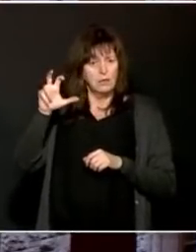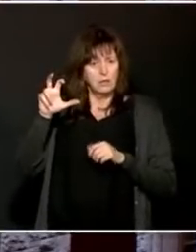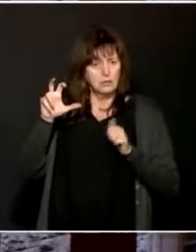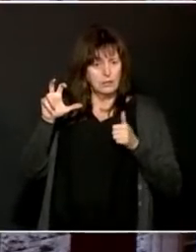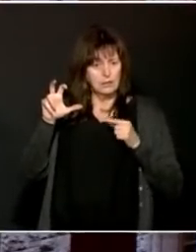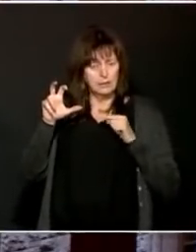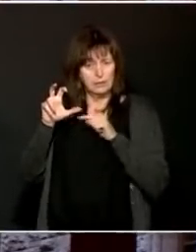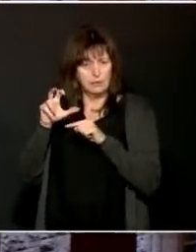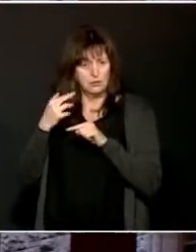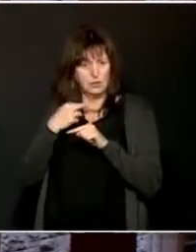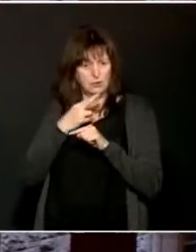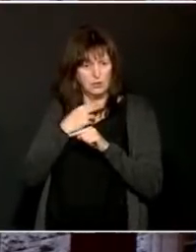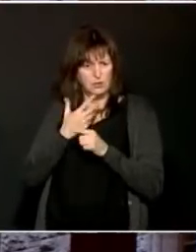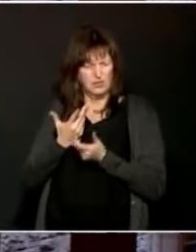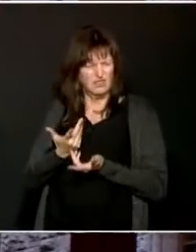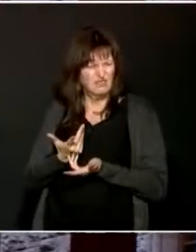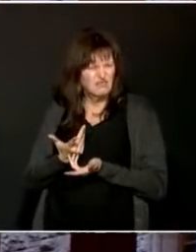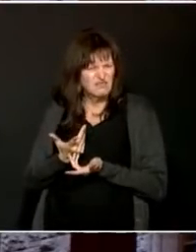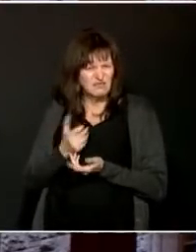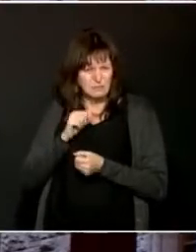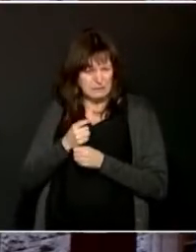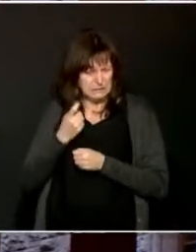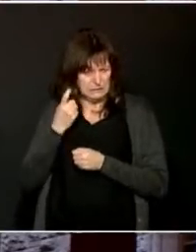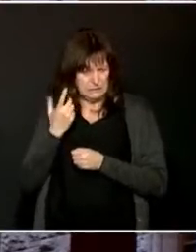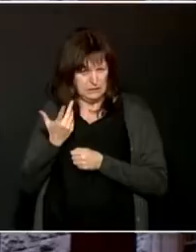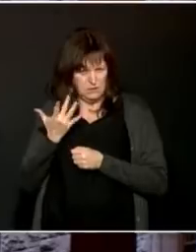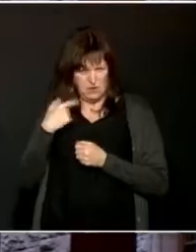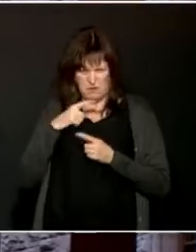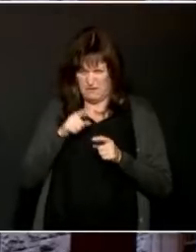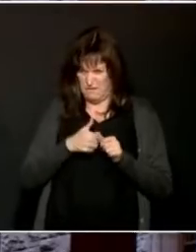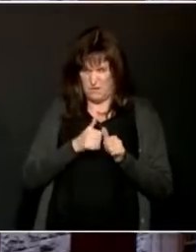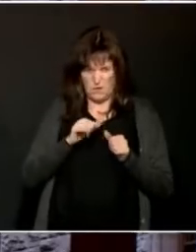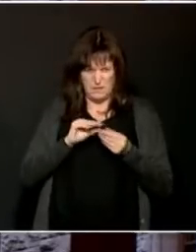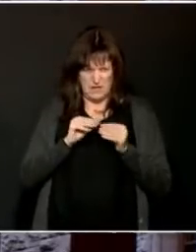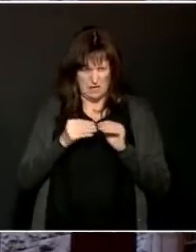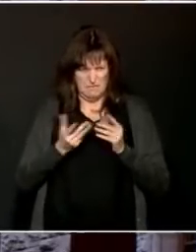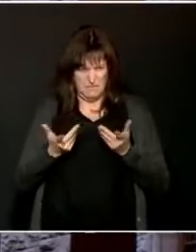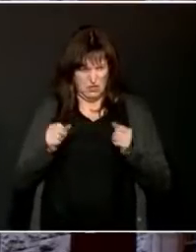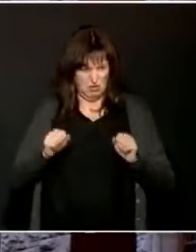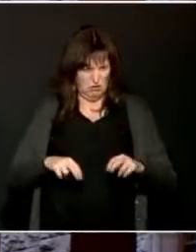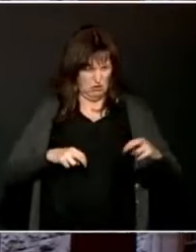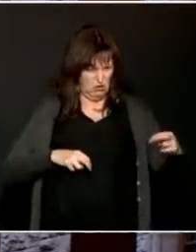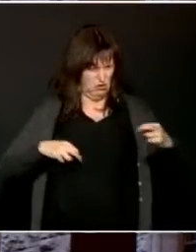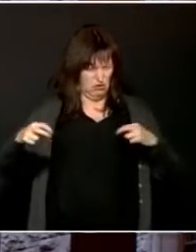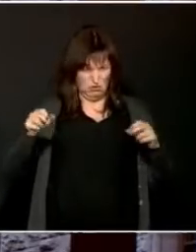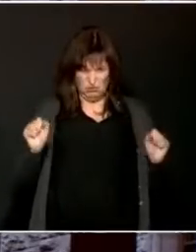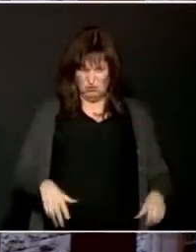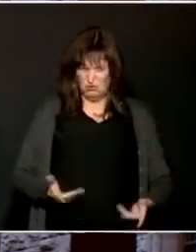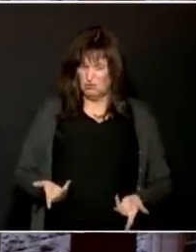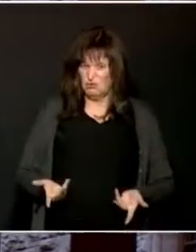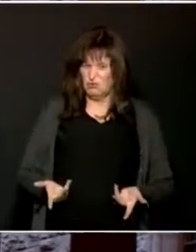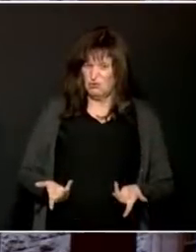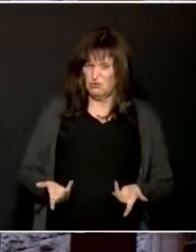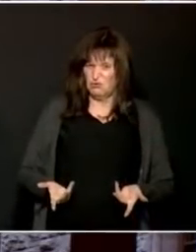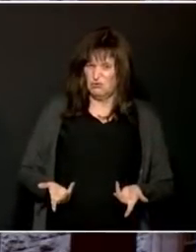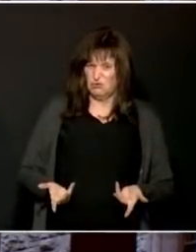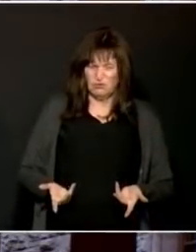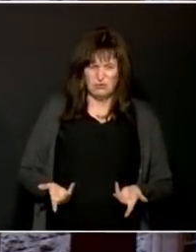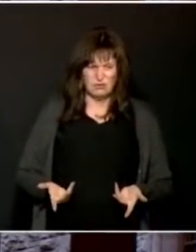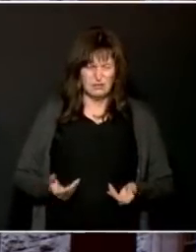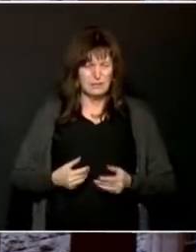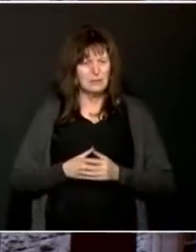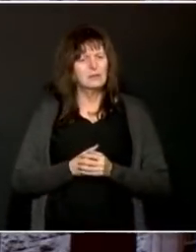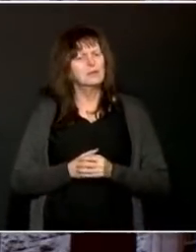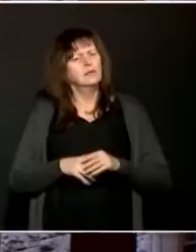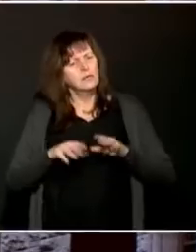come we're contained by that? Because we could distance the 6 foot between the tables. We can have all this the constraints and